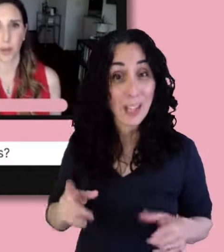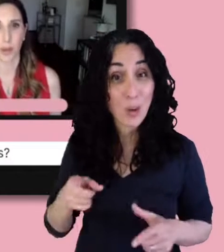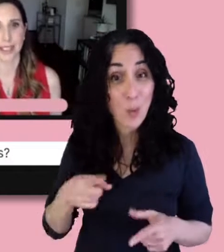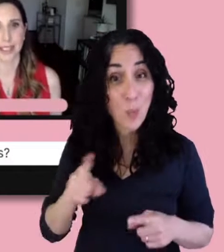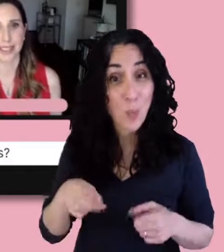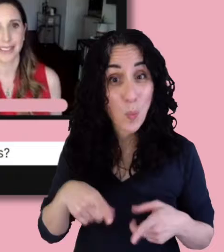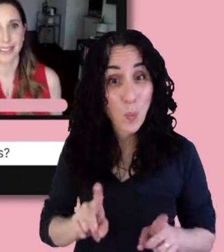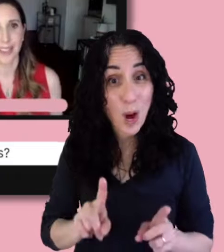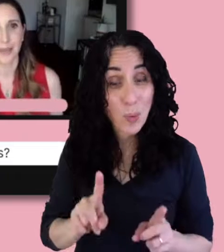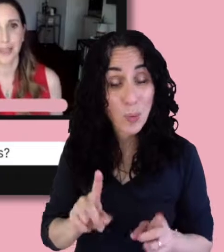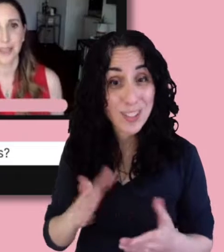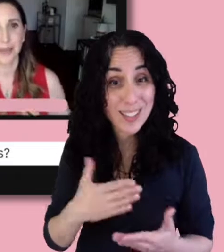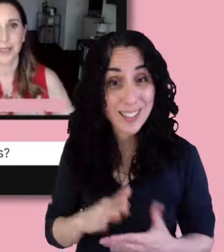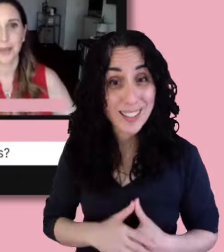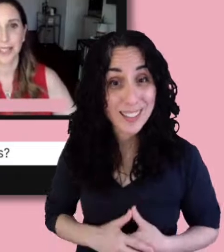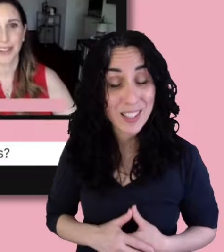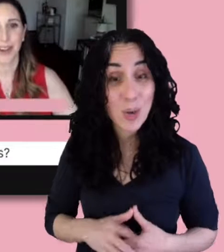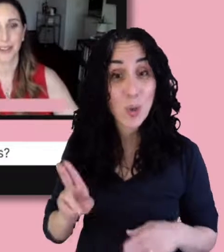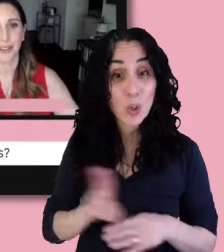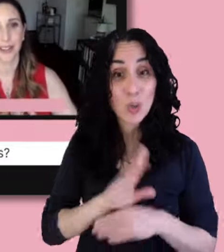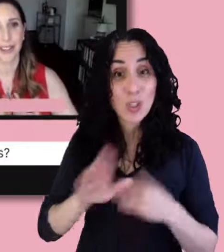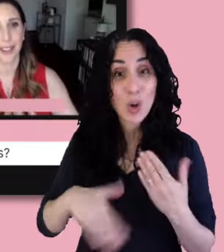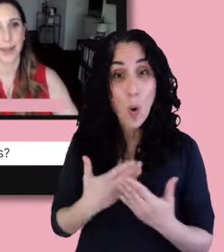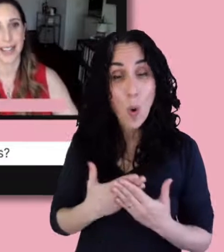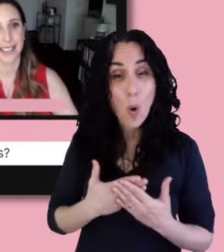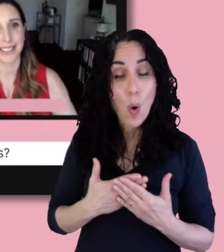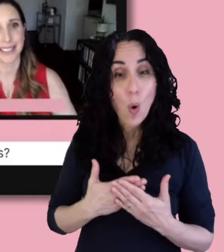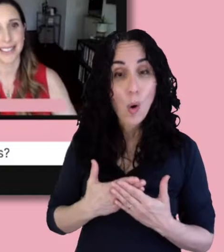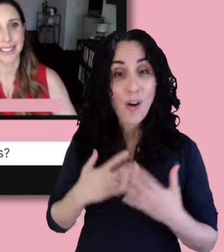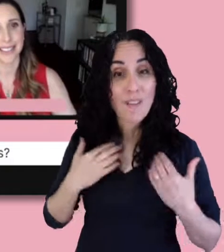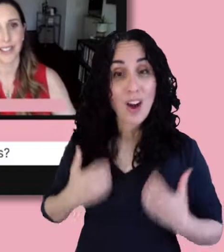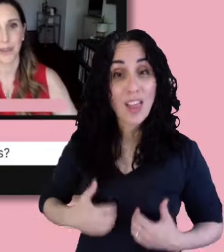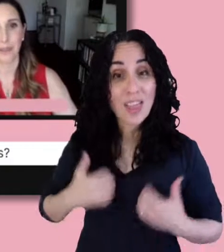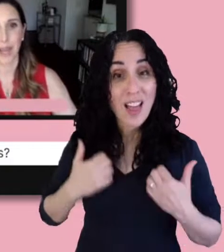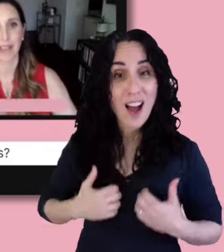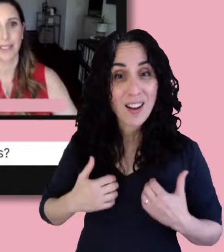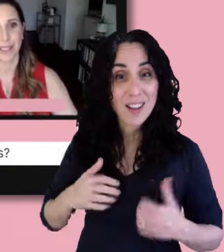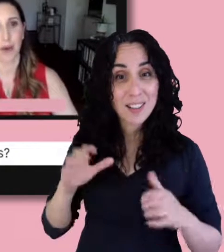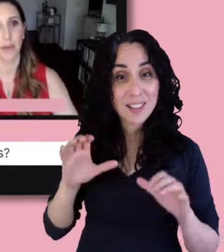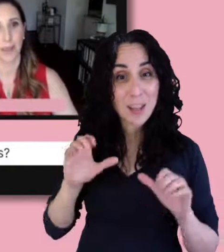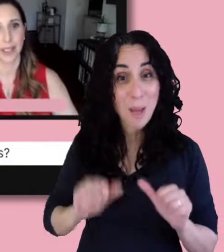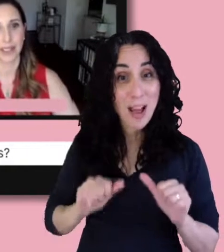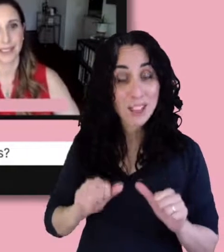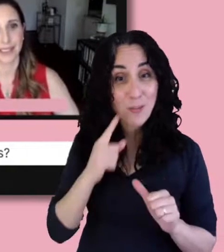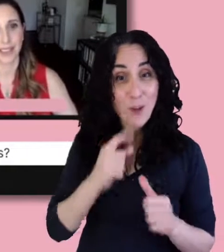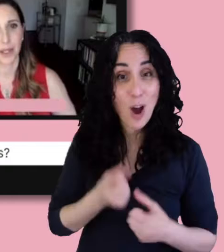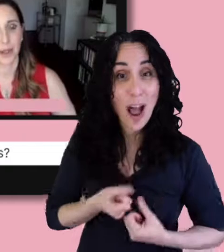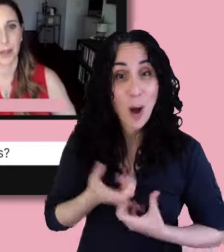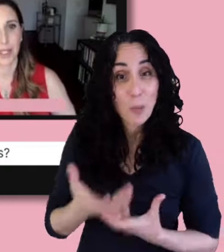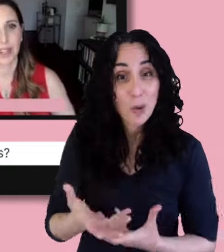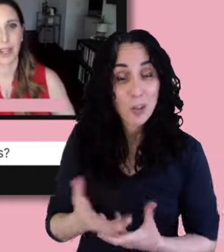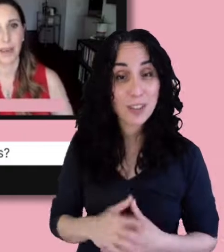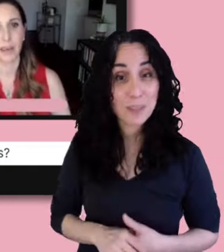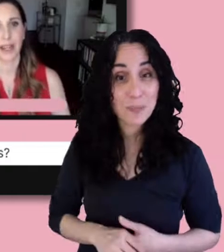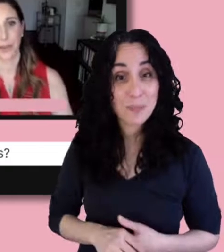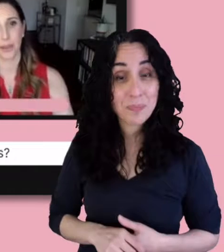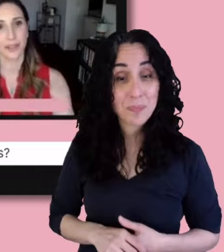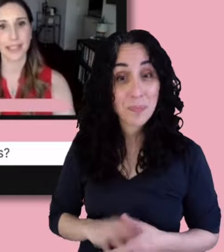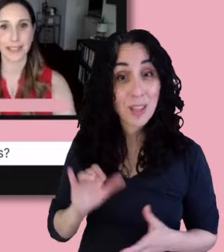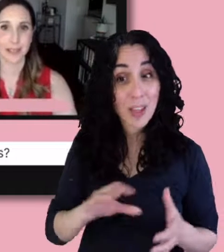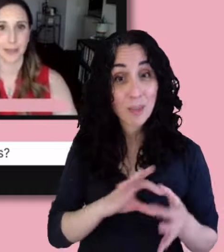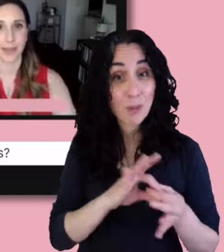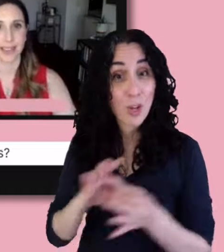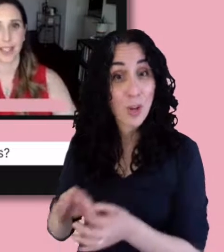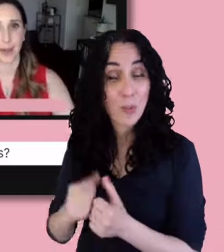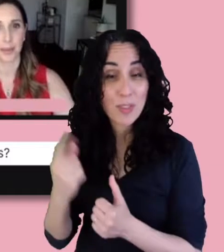while we're singing because we're using all of our lung capacity to have this output. So that sort of